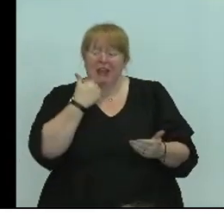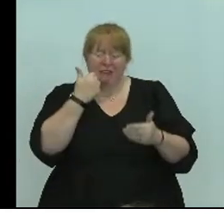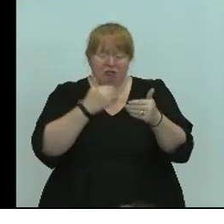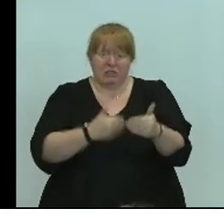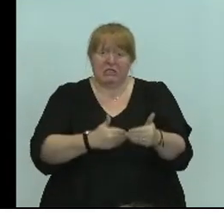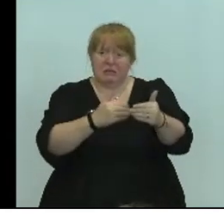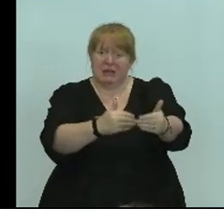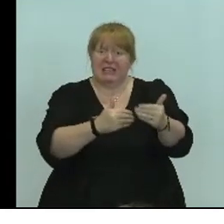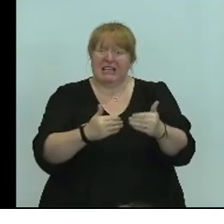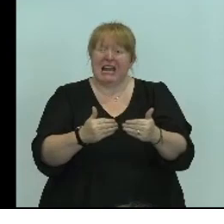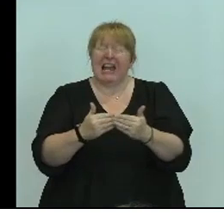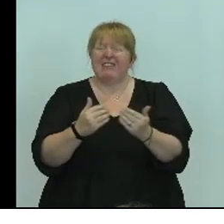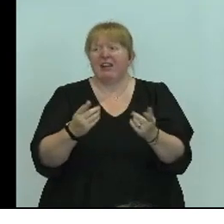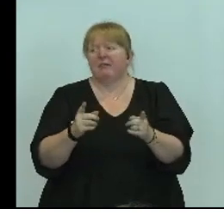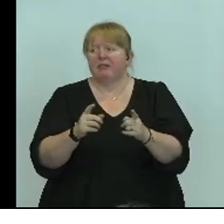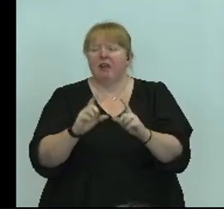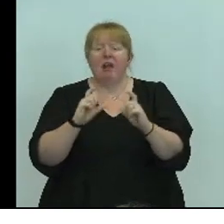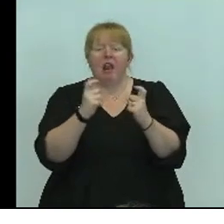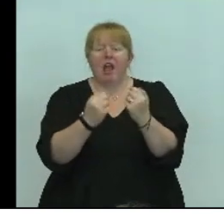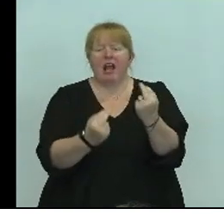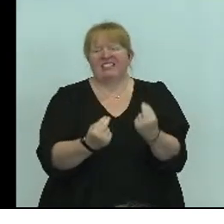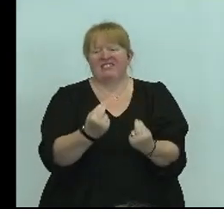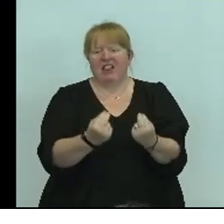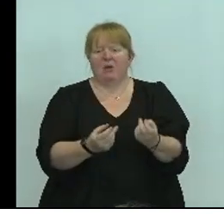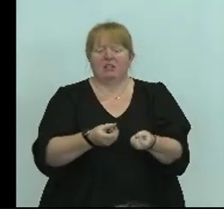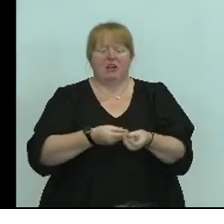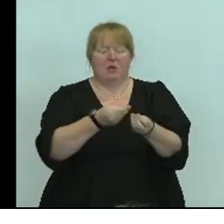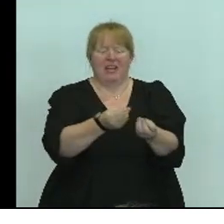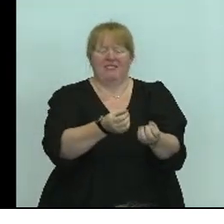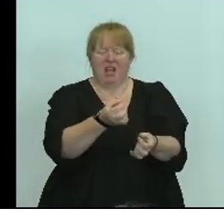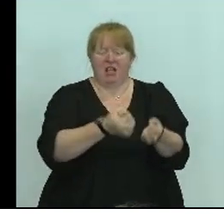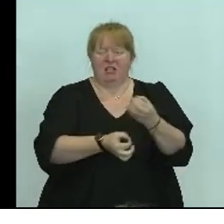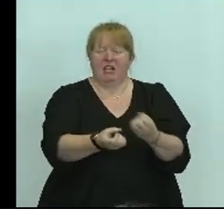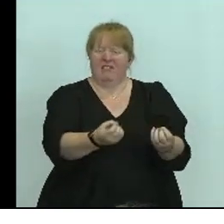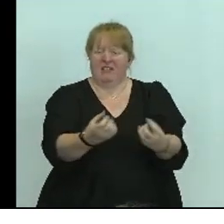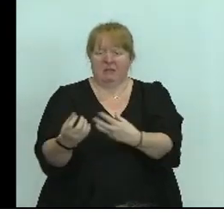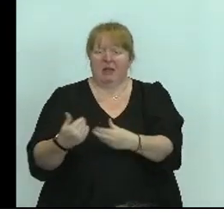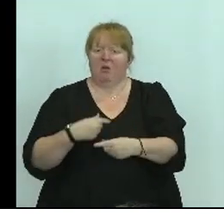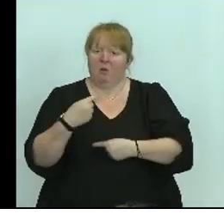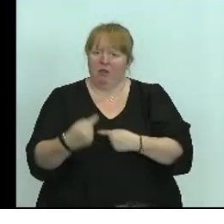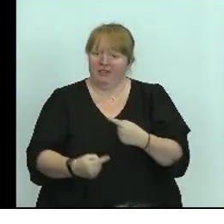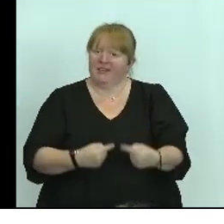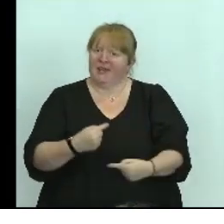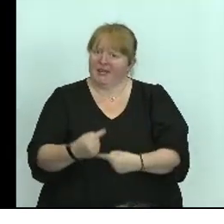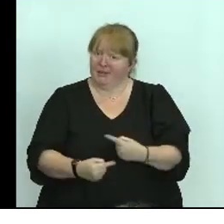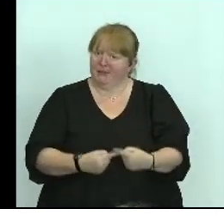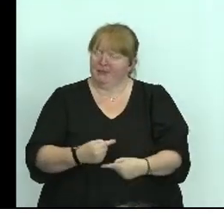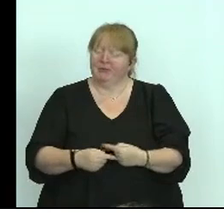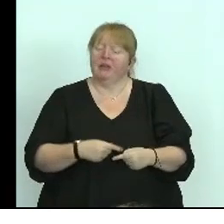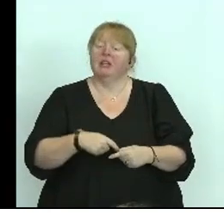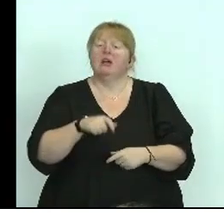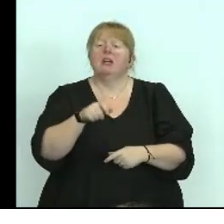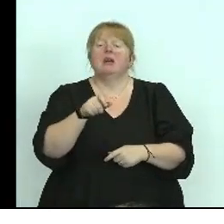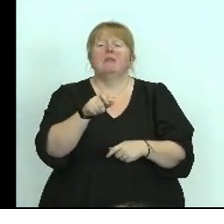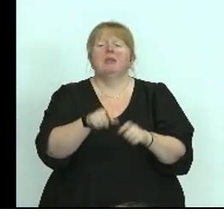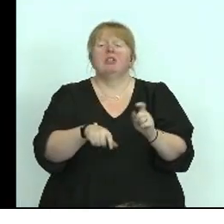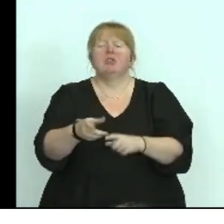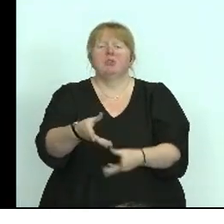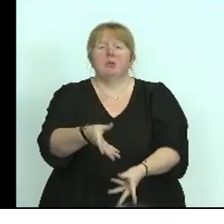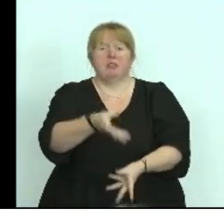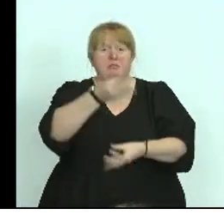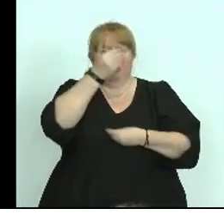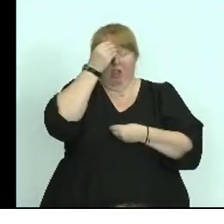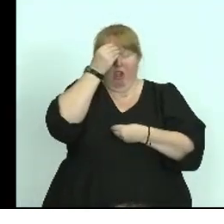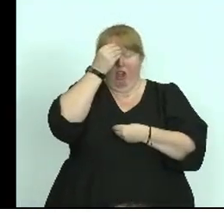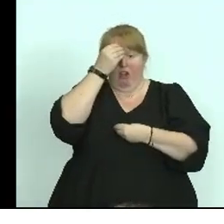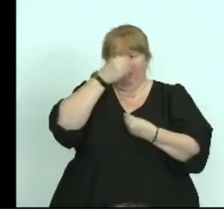I get a class evaluation, so yeah, I get feedback all the time. But my students take what they learn in the